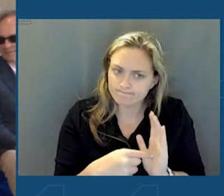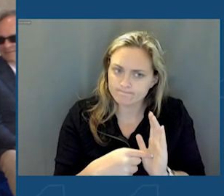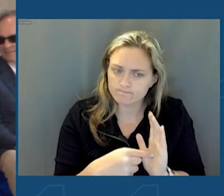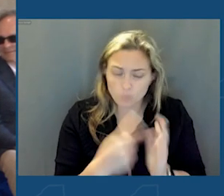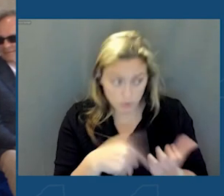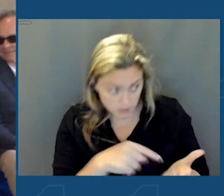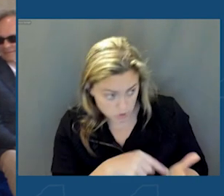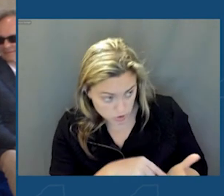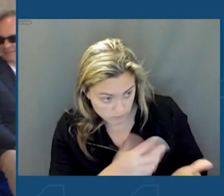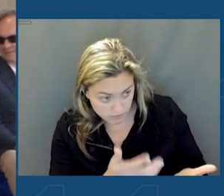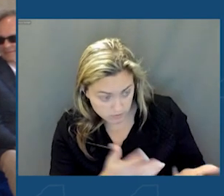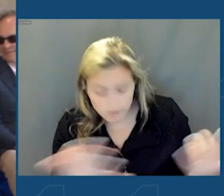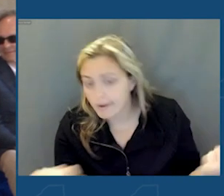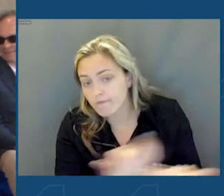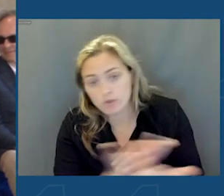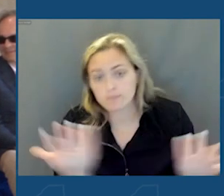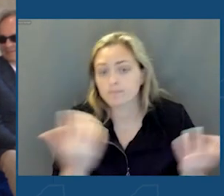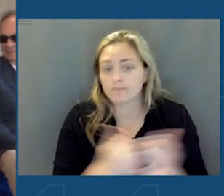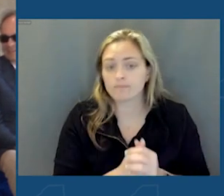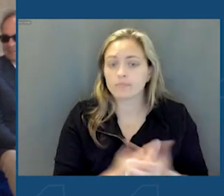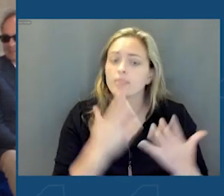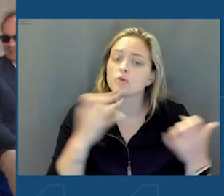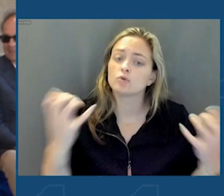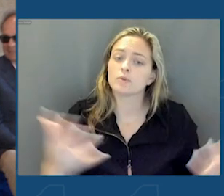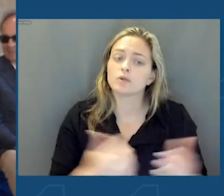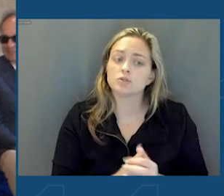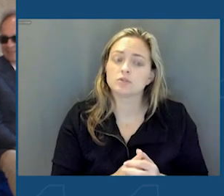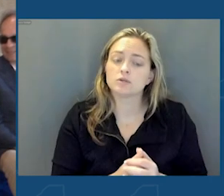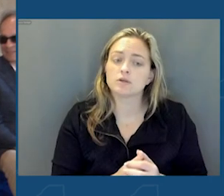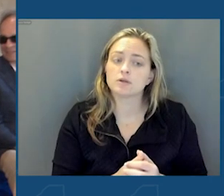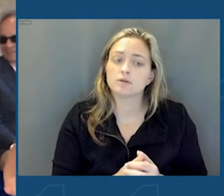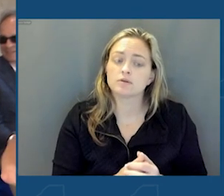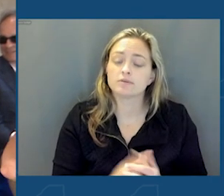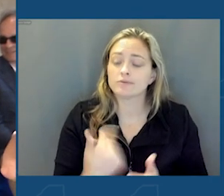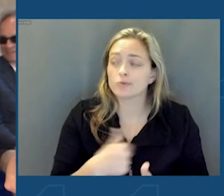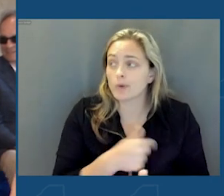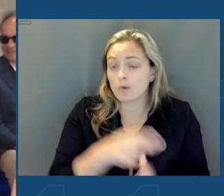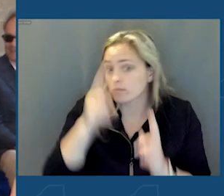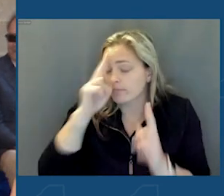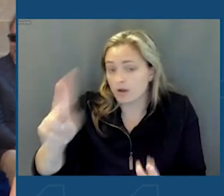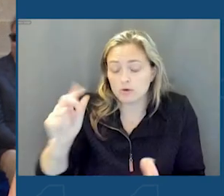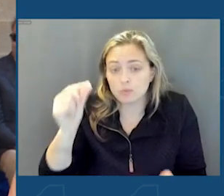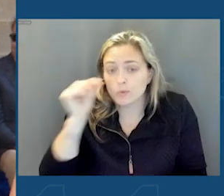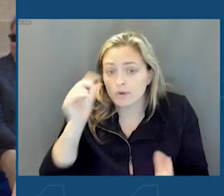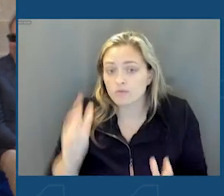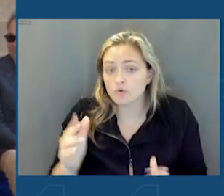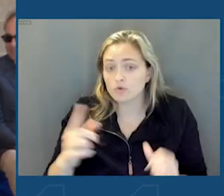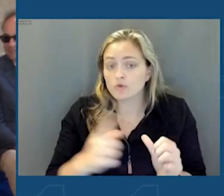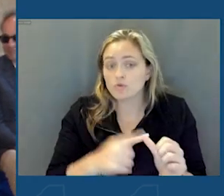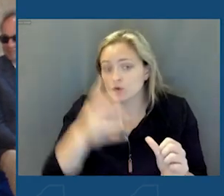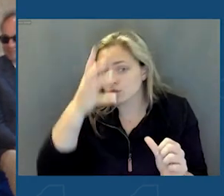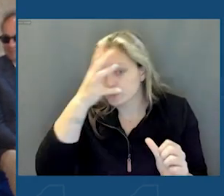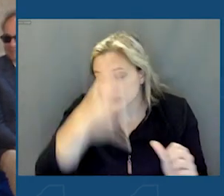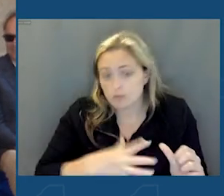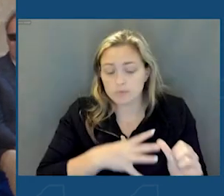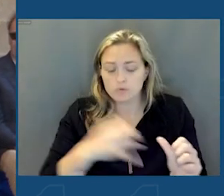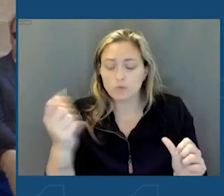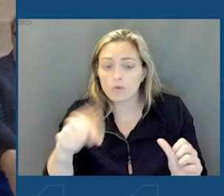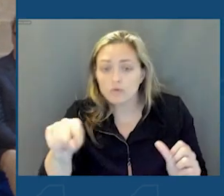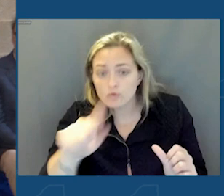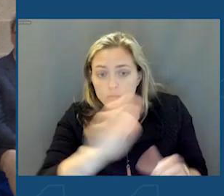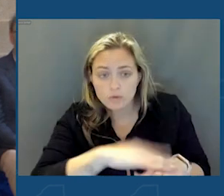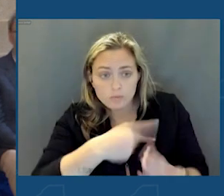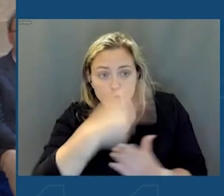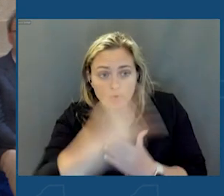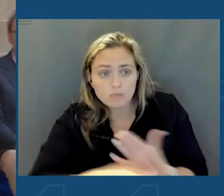deserve? Everything. Thank you so much to our esteemed and honorable governor, our first gentleman, to all of you on the program.